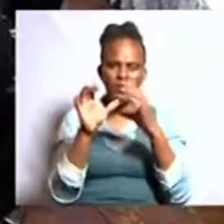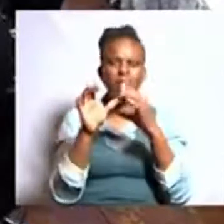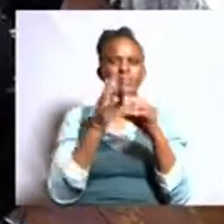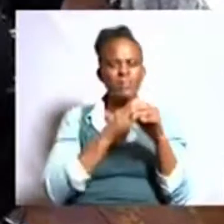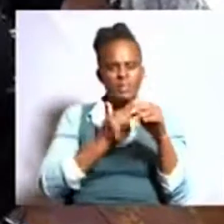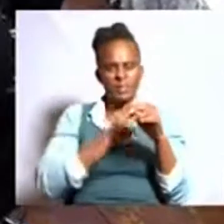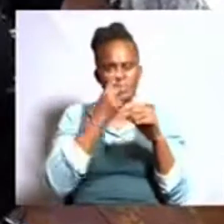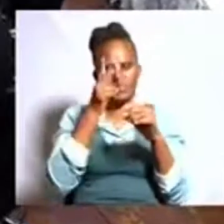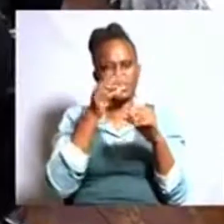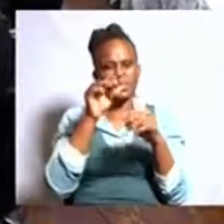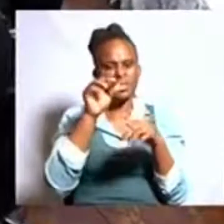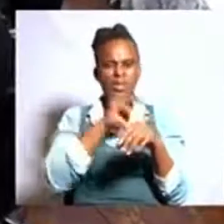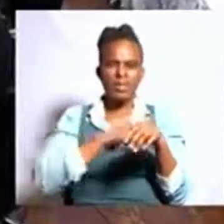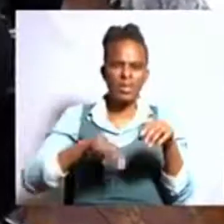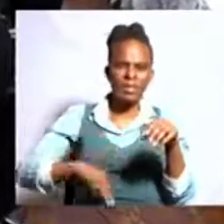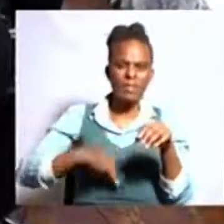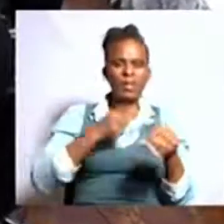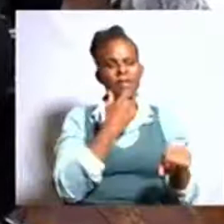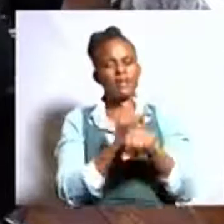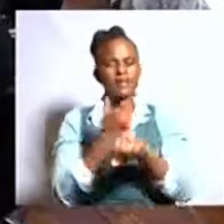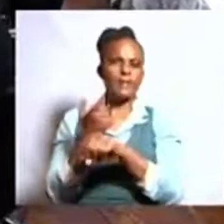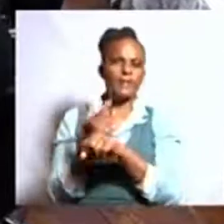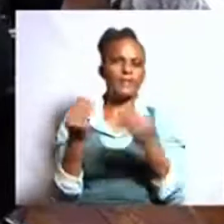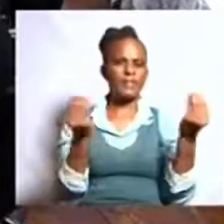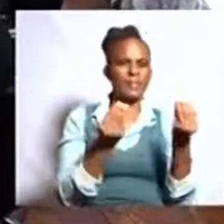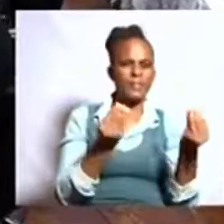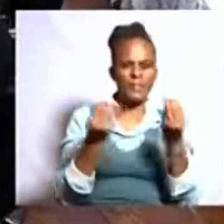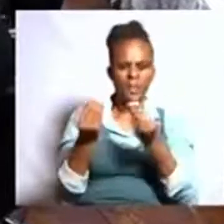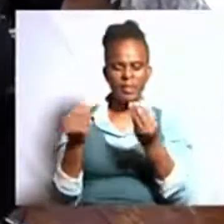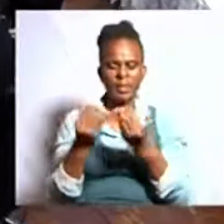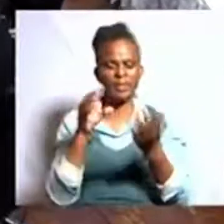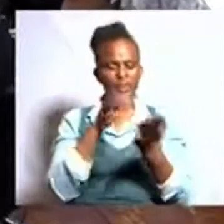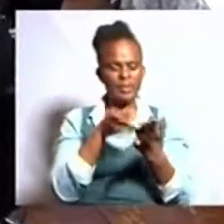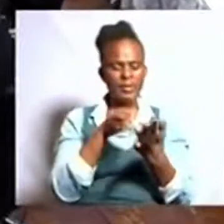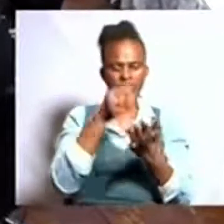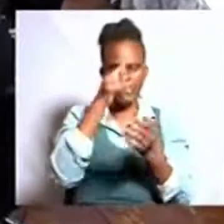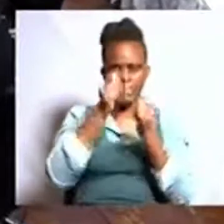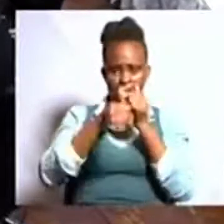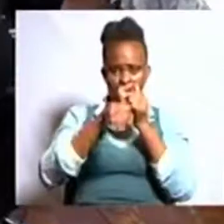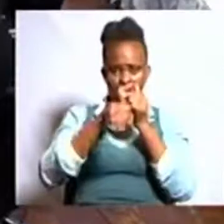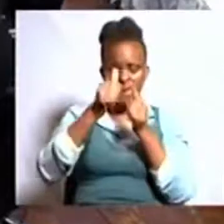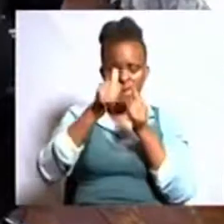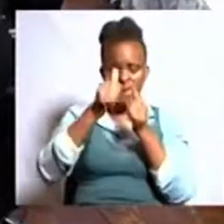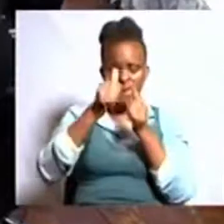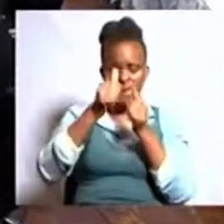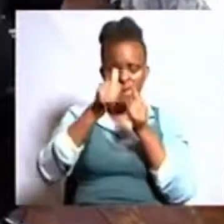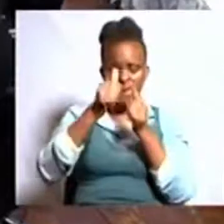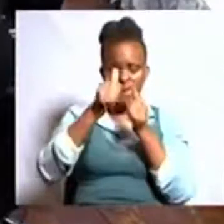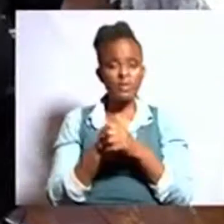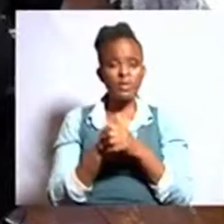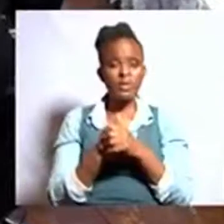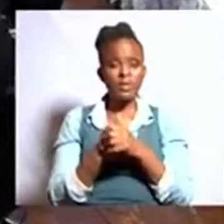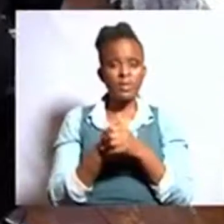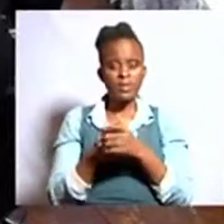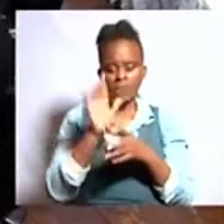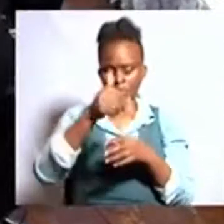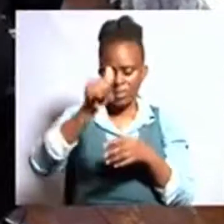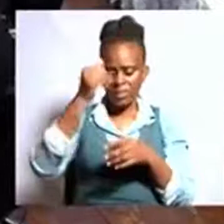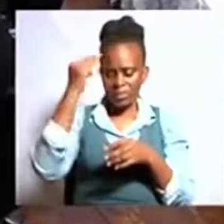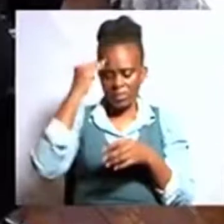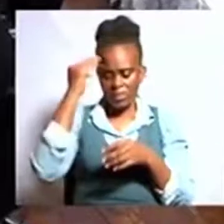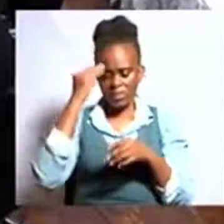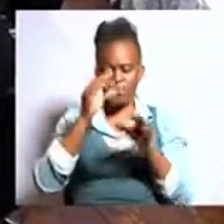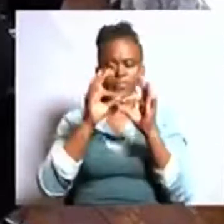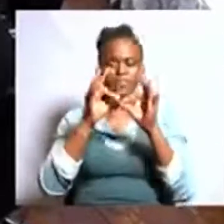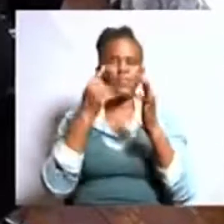see members are laboring on this matter because they know what you, even in fact yourself, you know quite